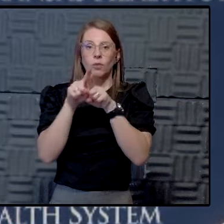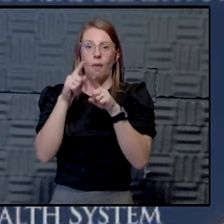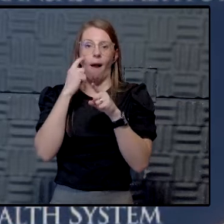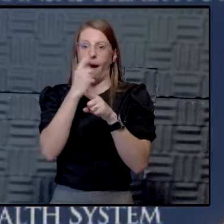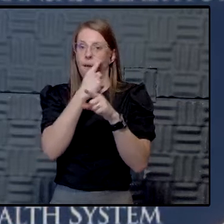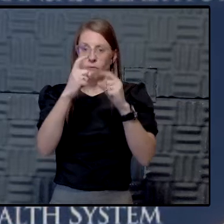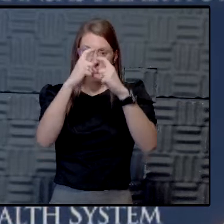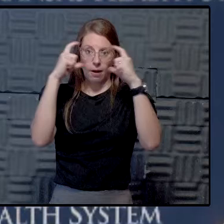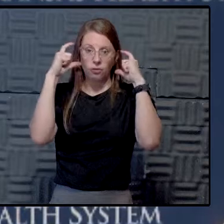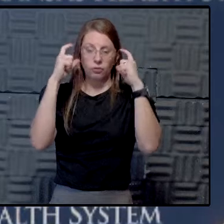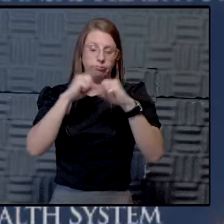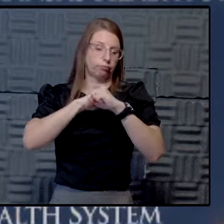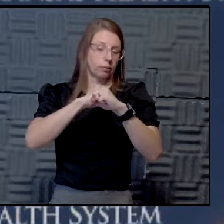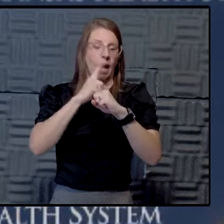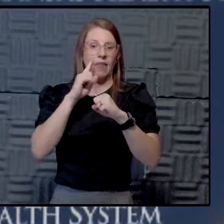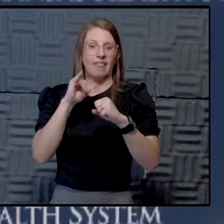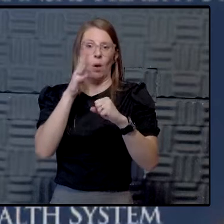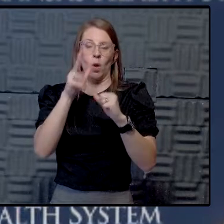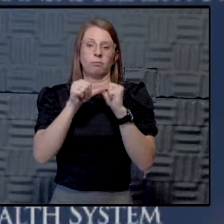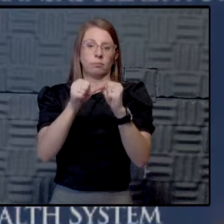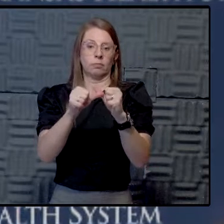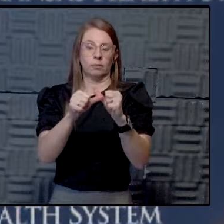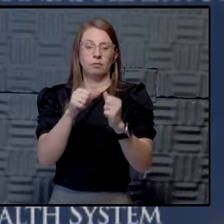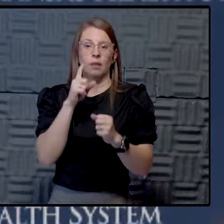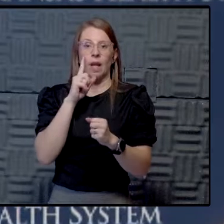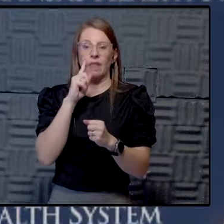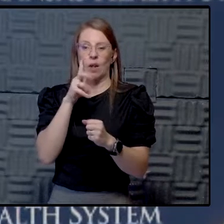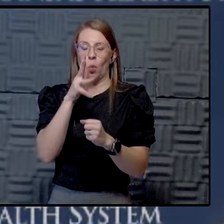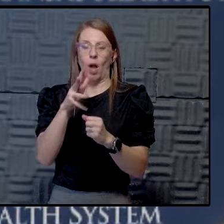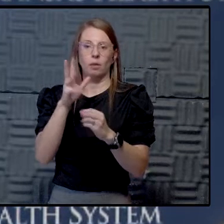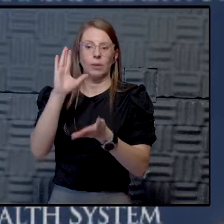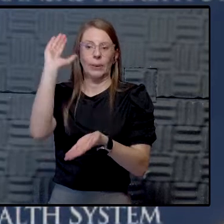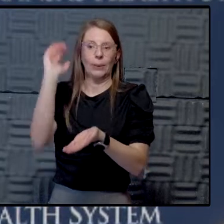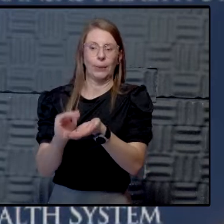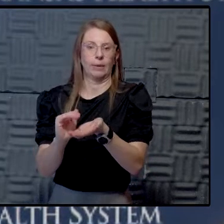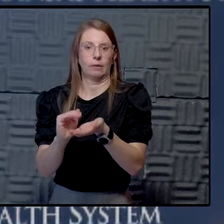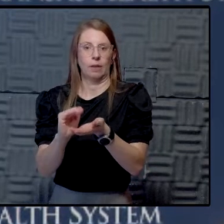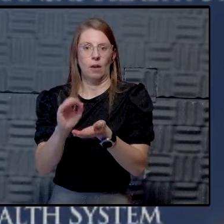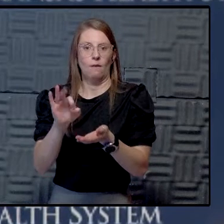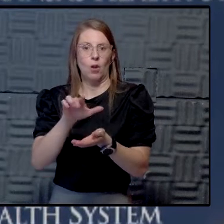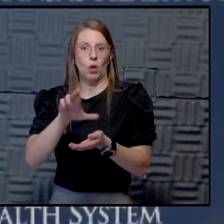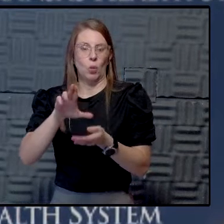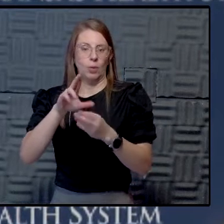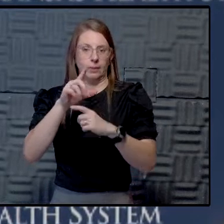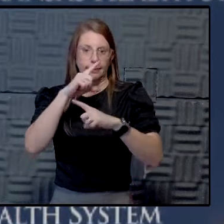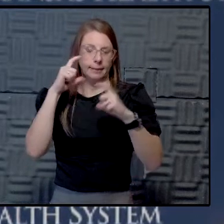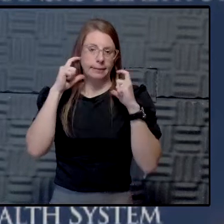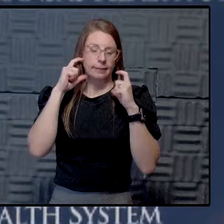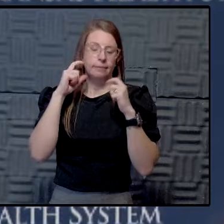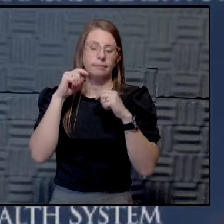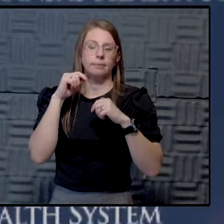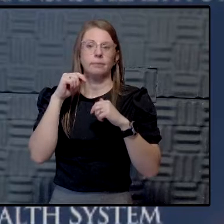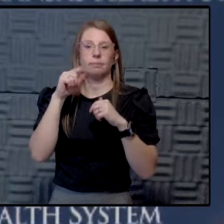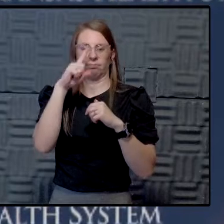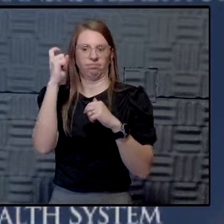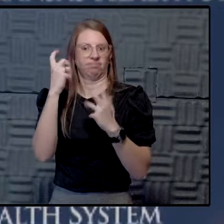think that's going to be here to stay. I think we're going to impact our flu seasons by masking, and I think we're going to have less days off work from our providers